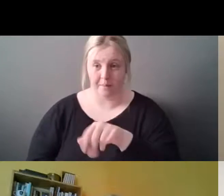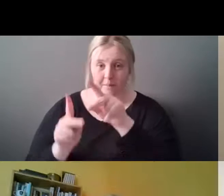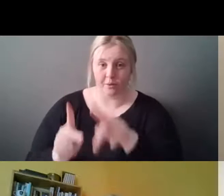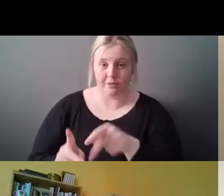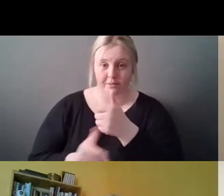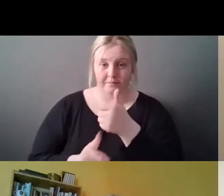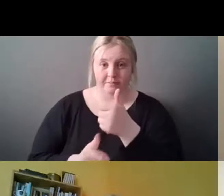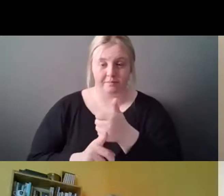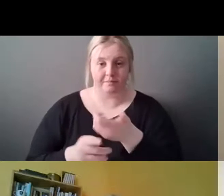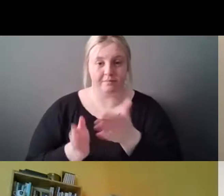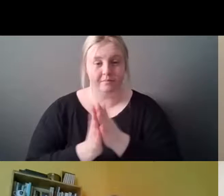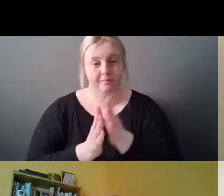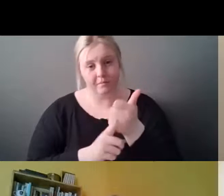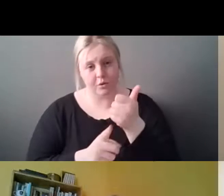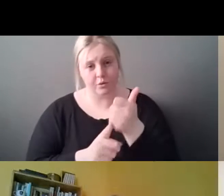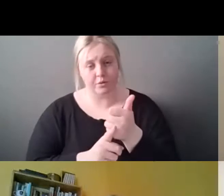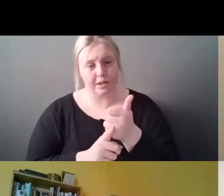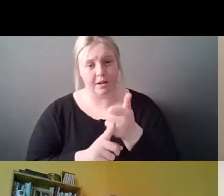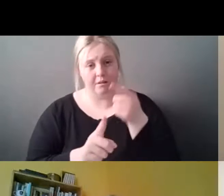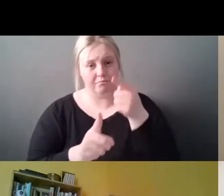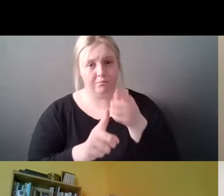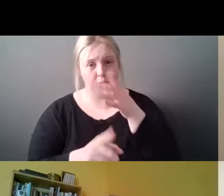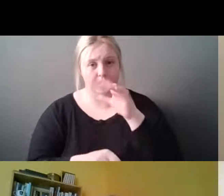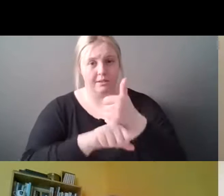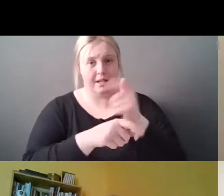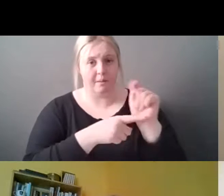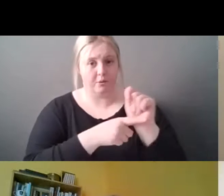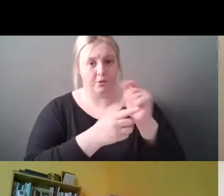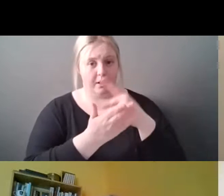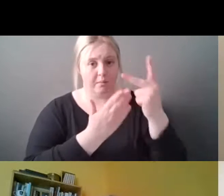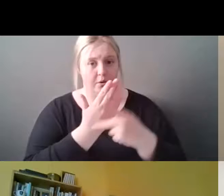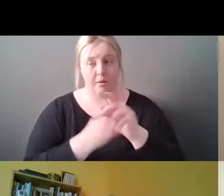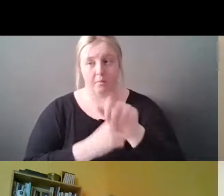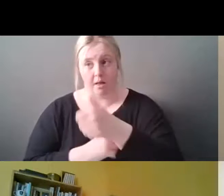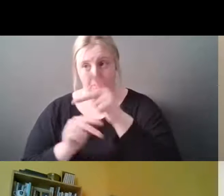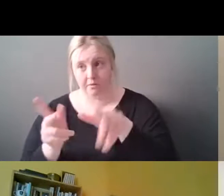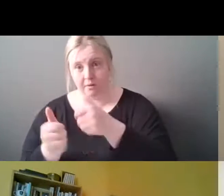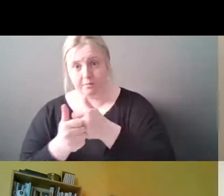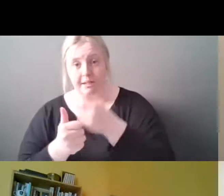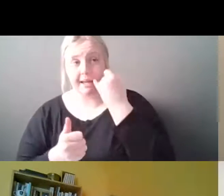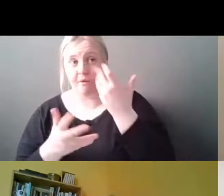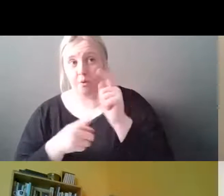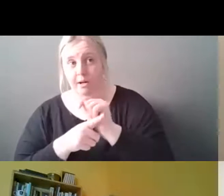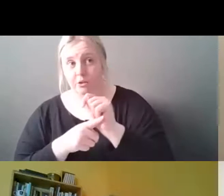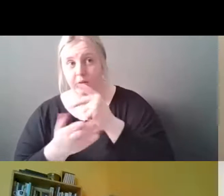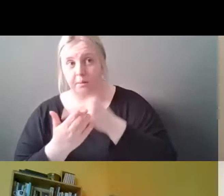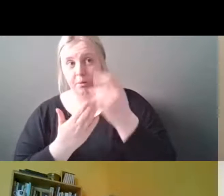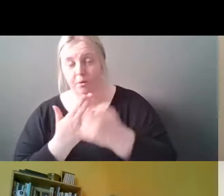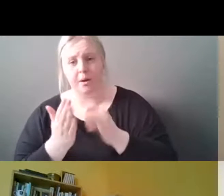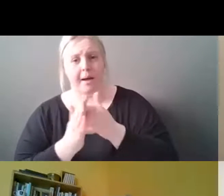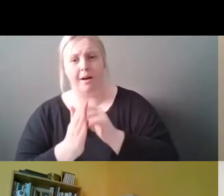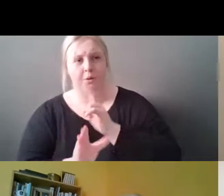do you plan on creating a training program? And from somebody else to follow up, if there is a training program, how do you join to become a